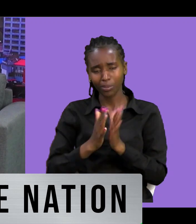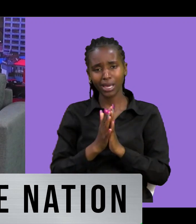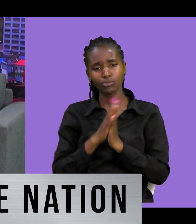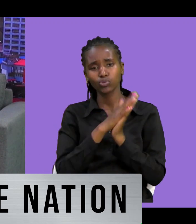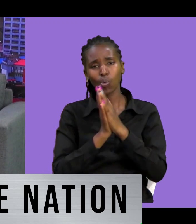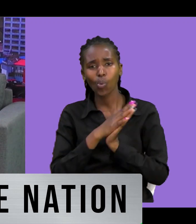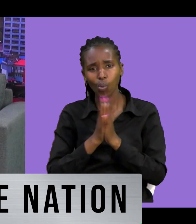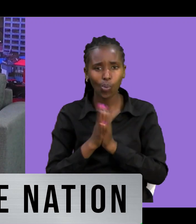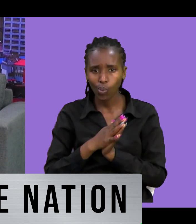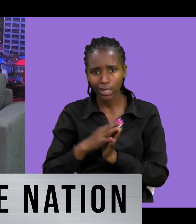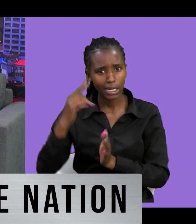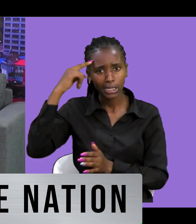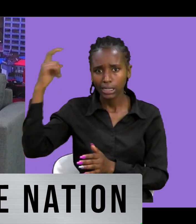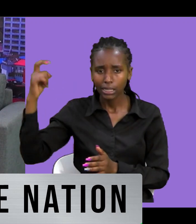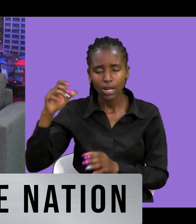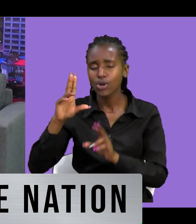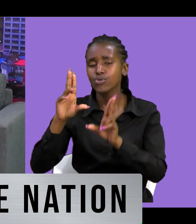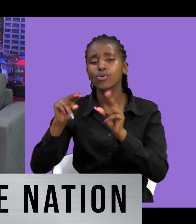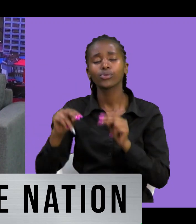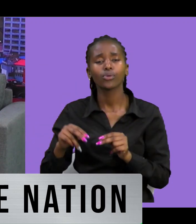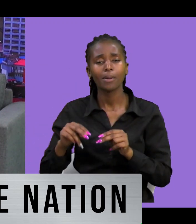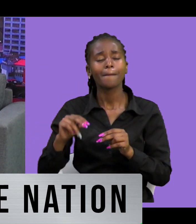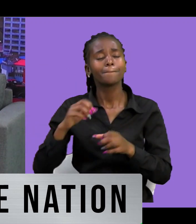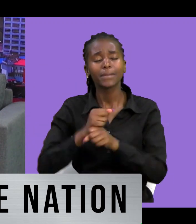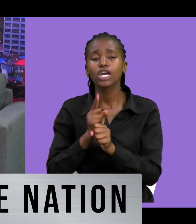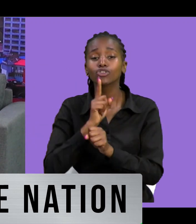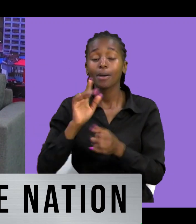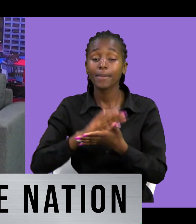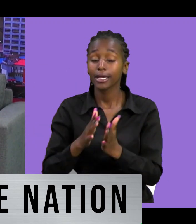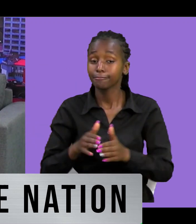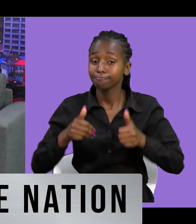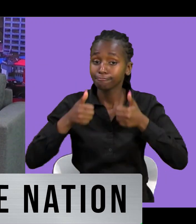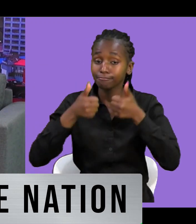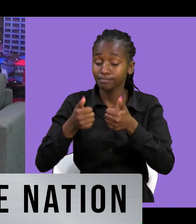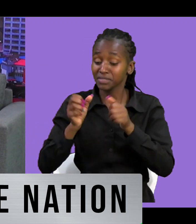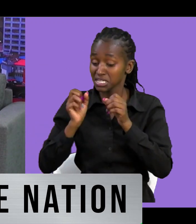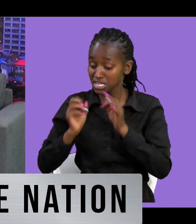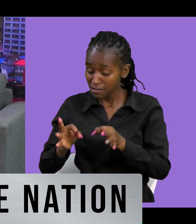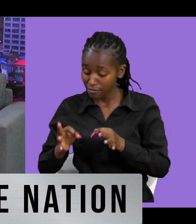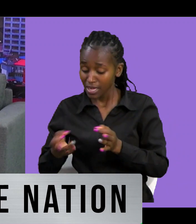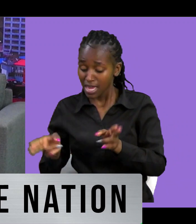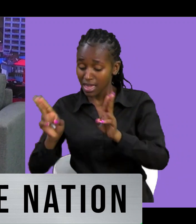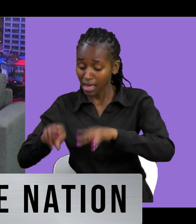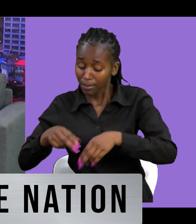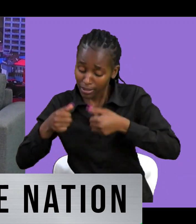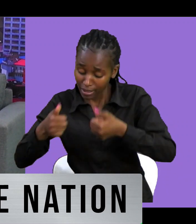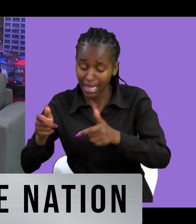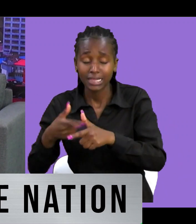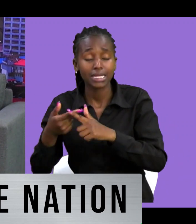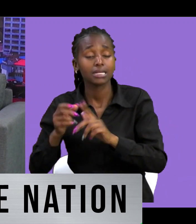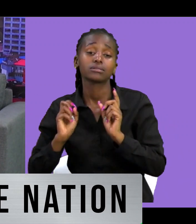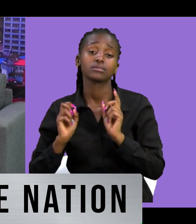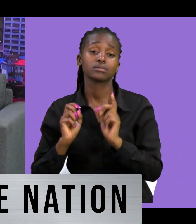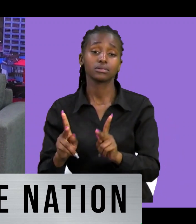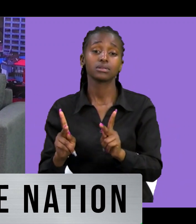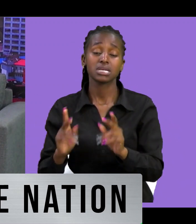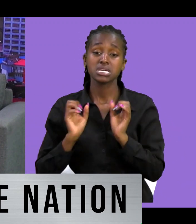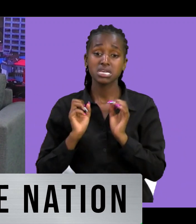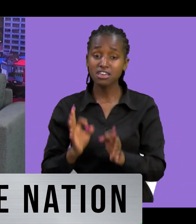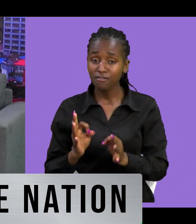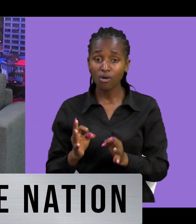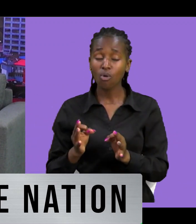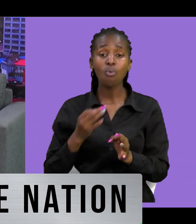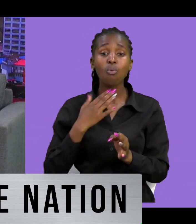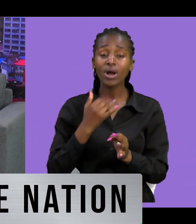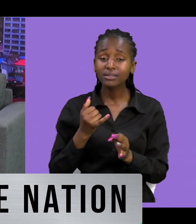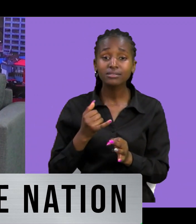that is realistic. Because at the end of the day, it's reality that counts. Even if I'm to promise you 1,000 flowers and I give